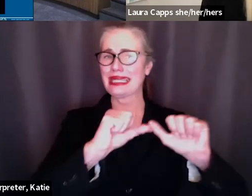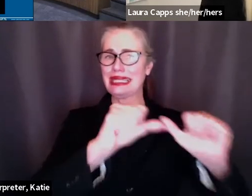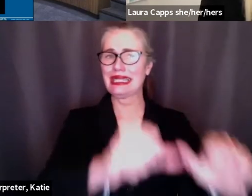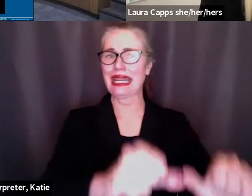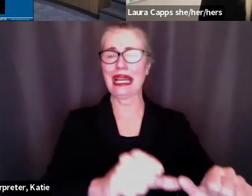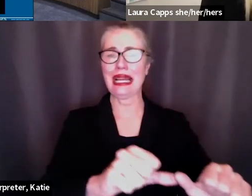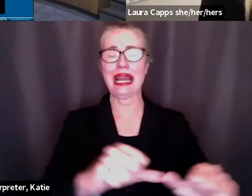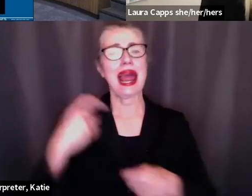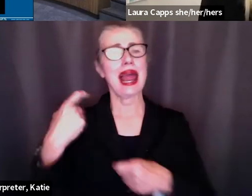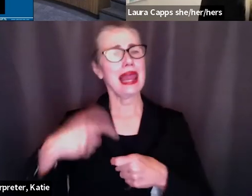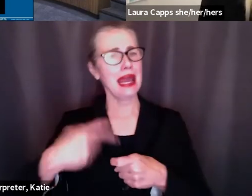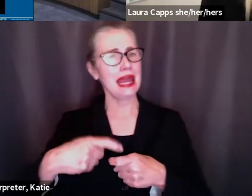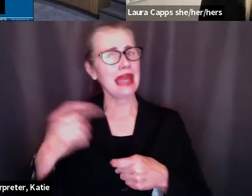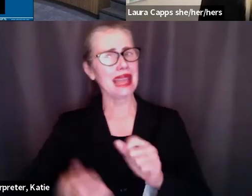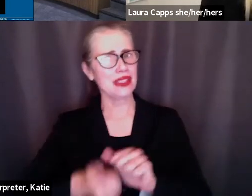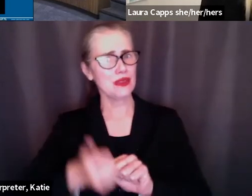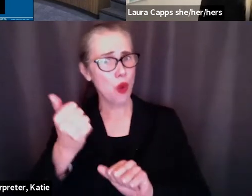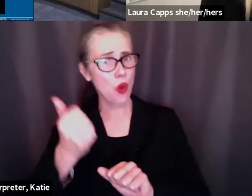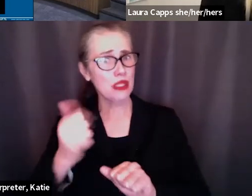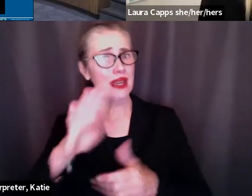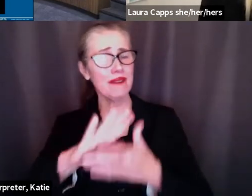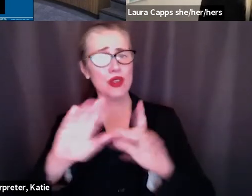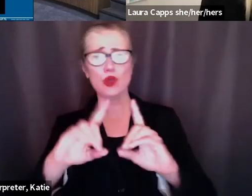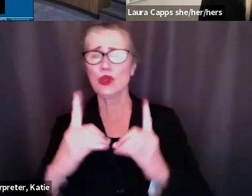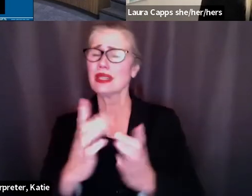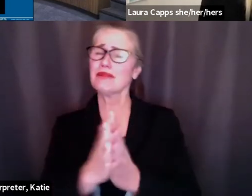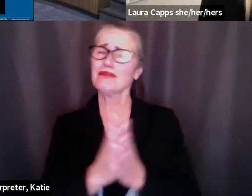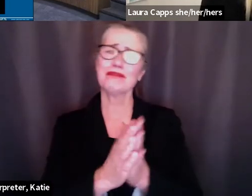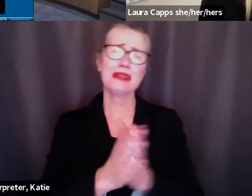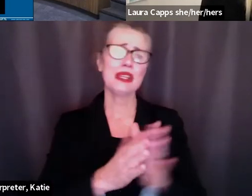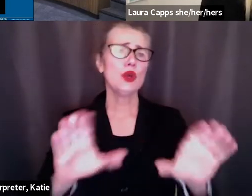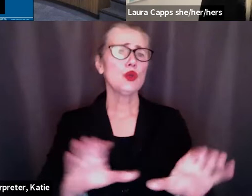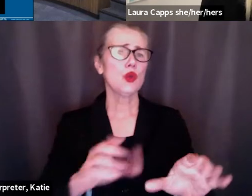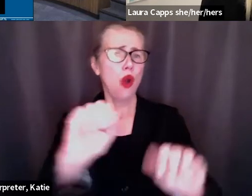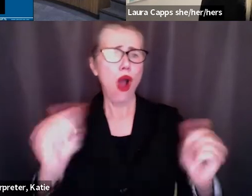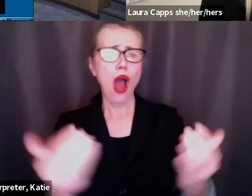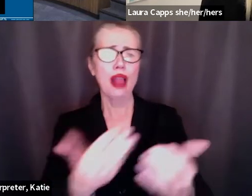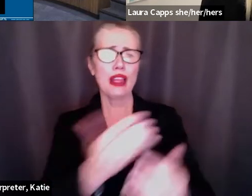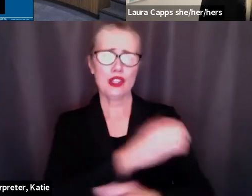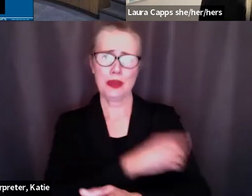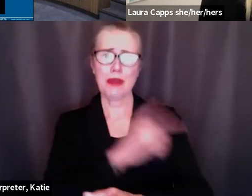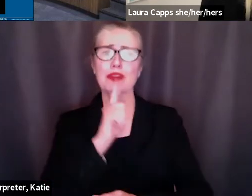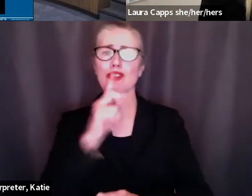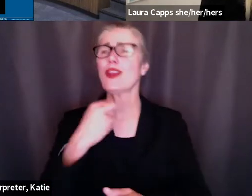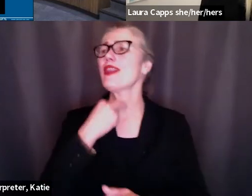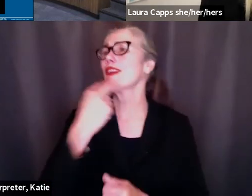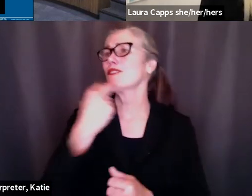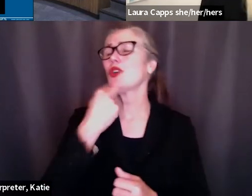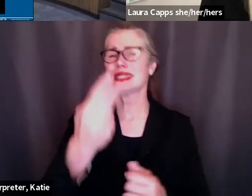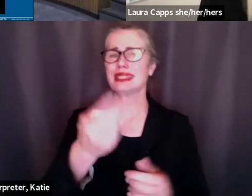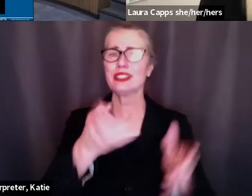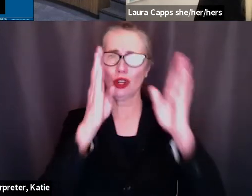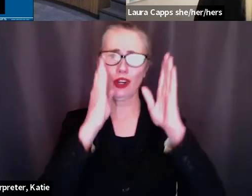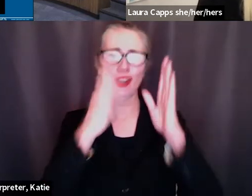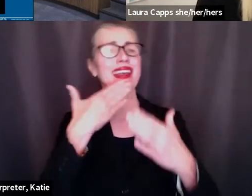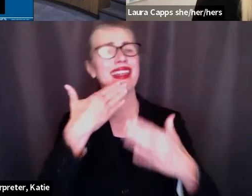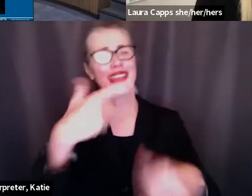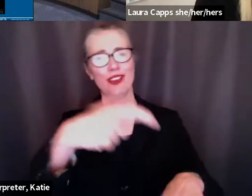the majority of the school district and i urge you to do everything in your power to make sure their voices will be heard thank you for your time